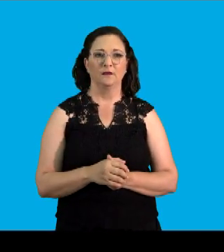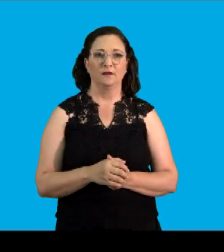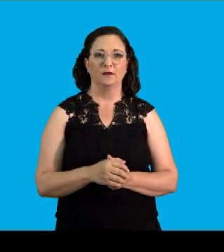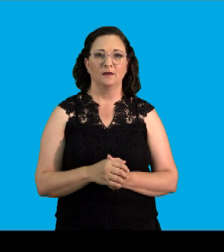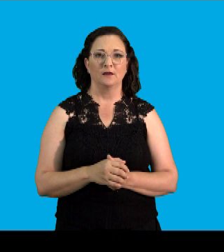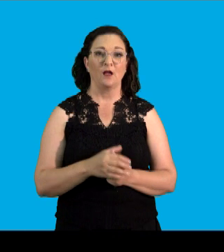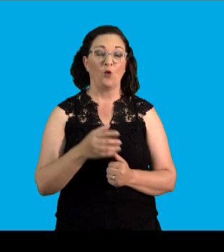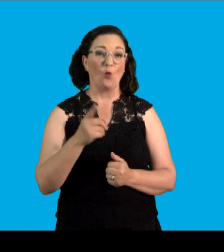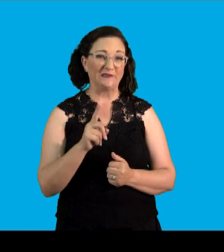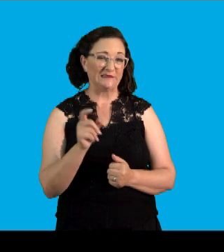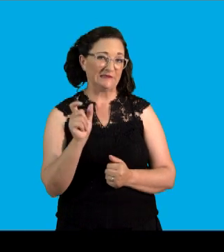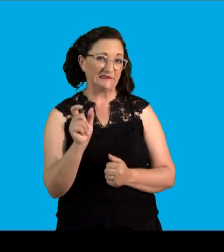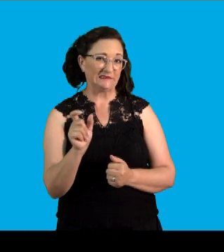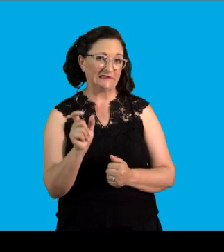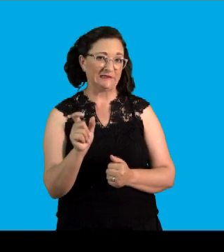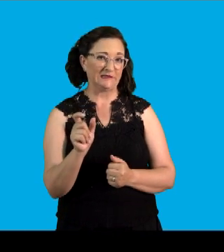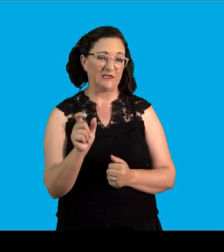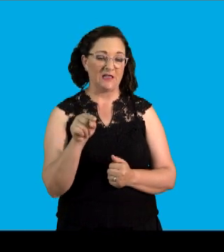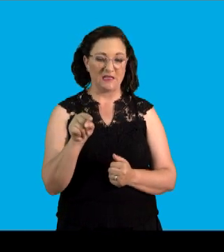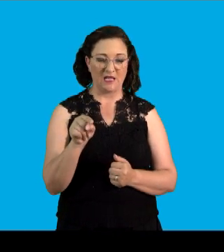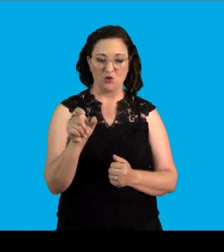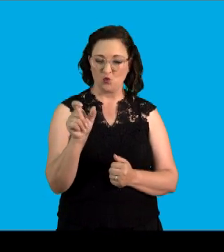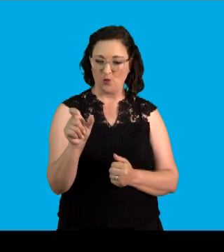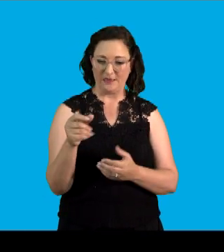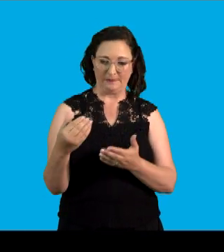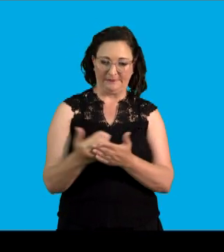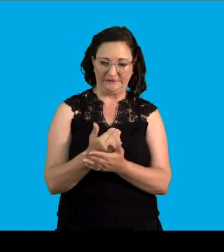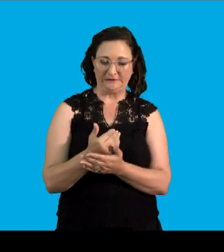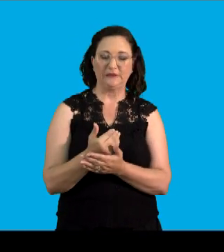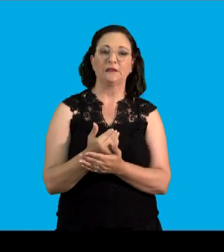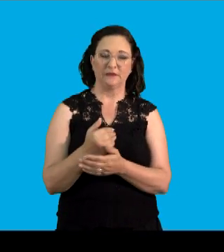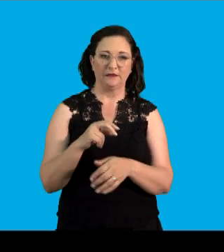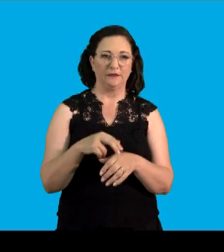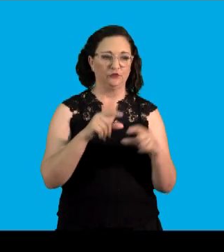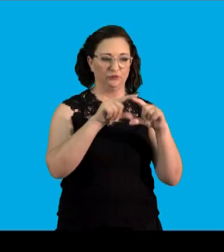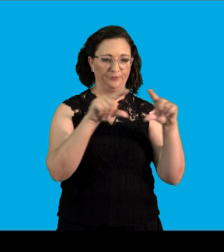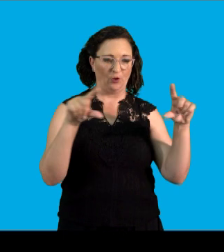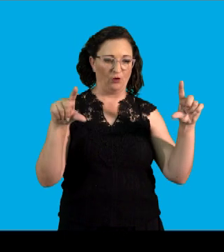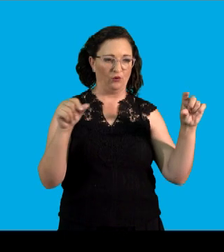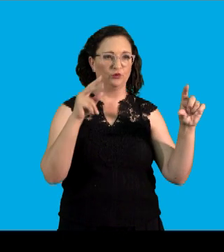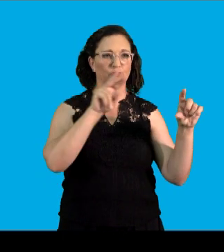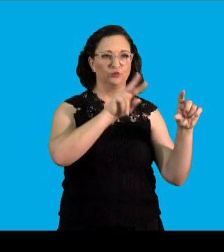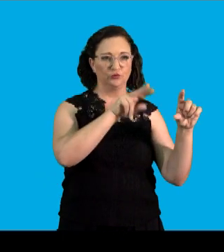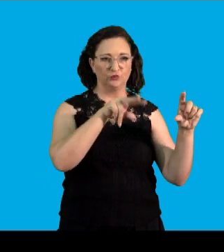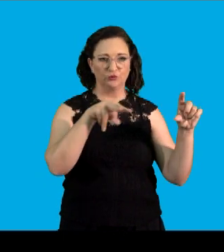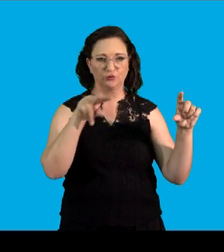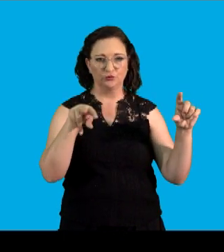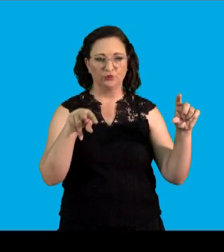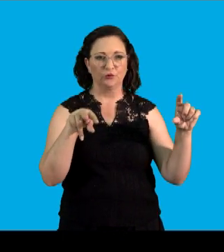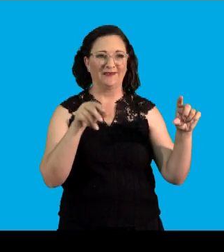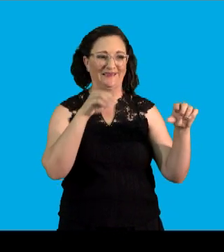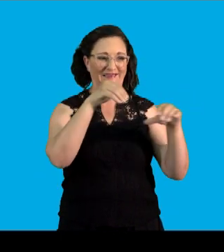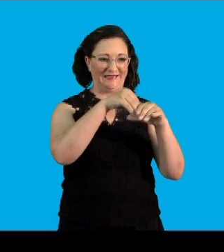risk is known as a. You read the question there. You read the question and then you go to